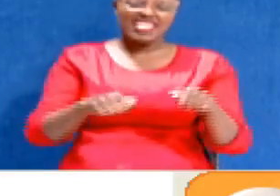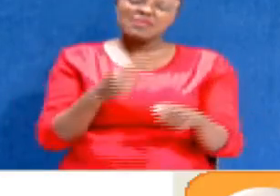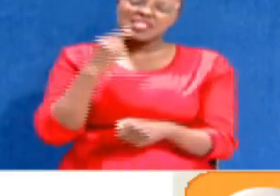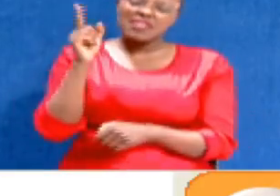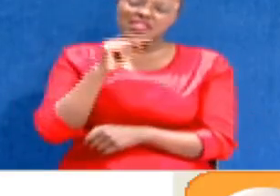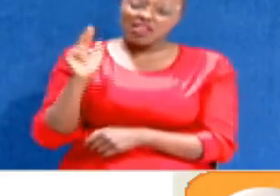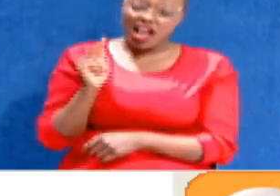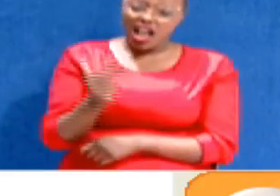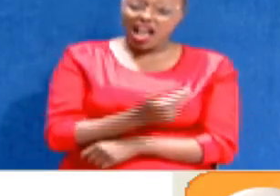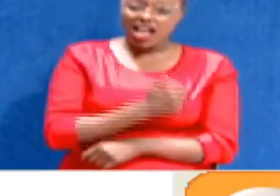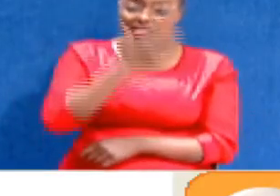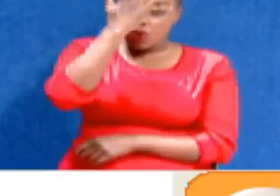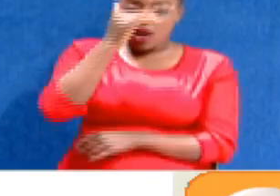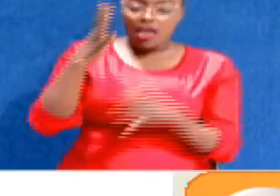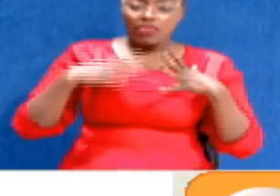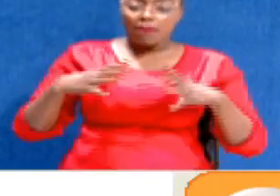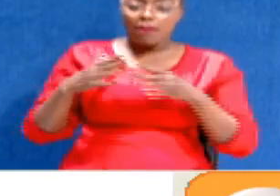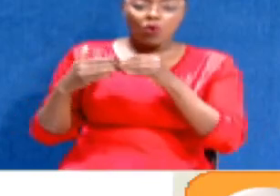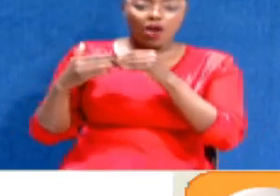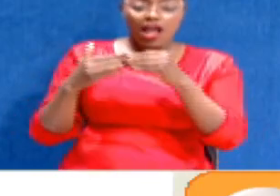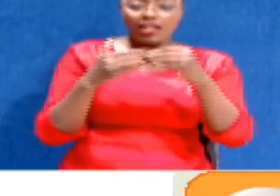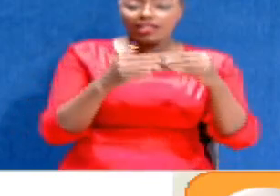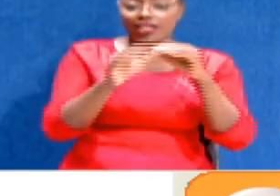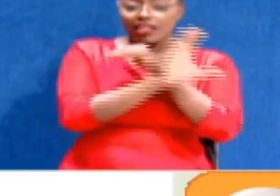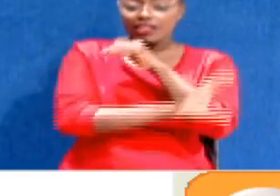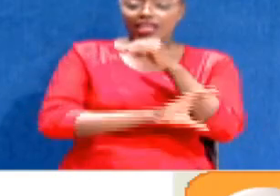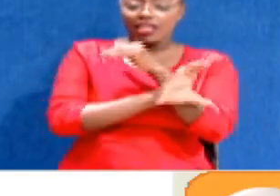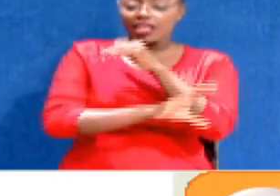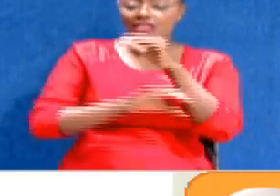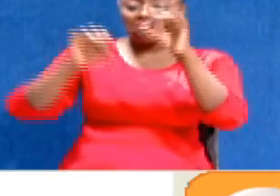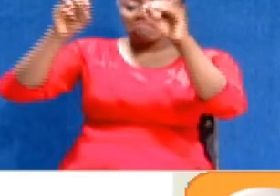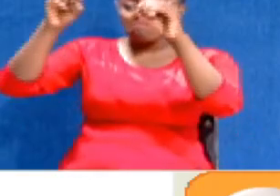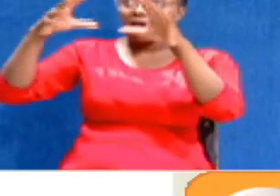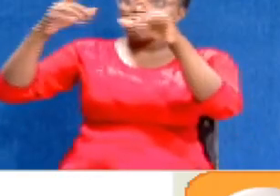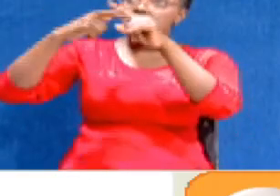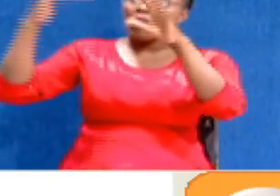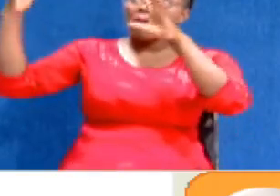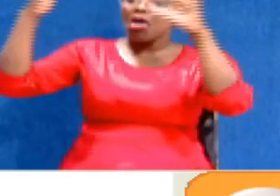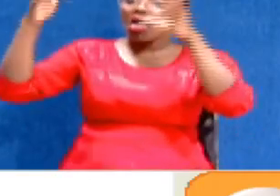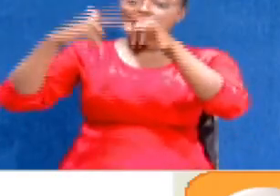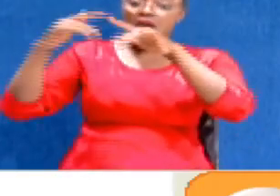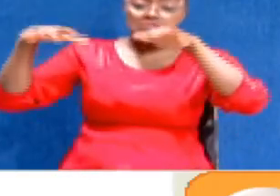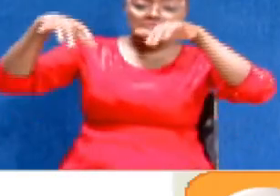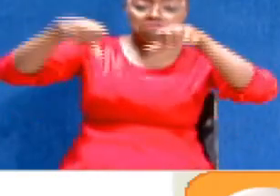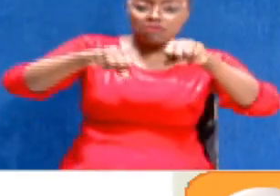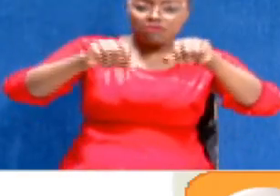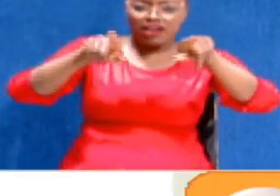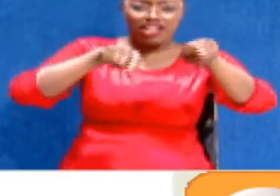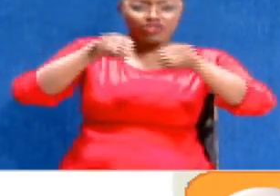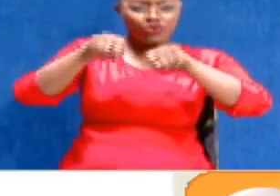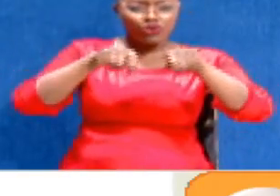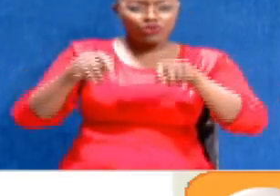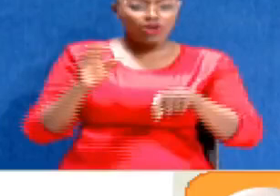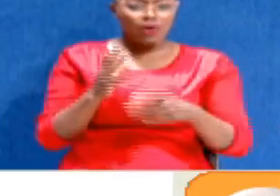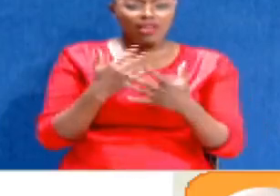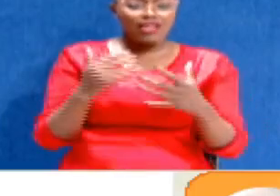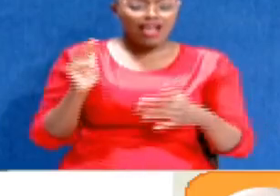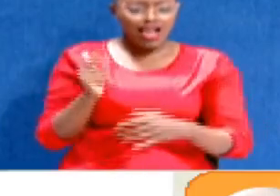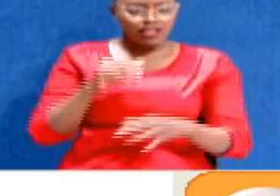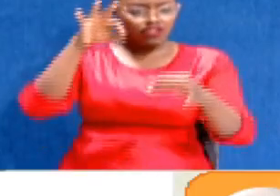said we because the people running the country did not drop from outer space to take charge of our affairs. We